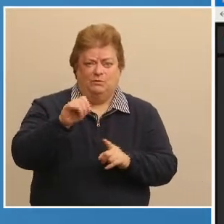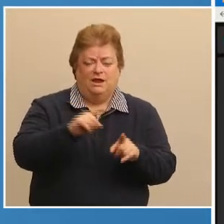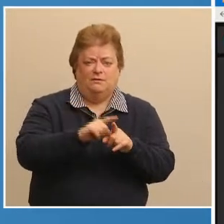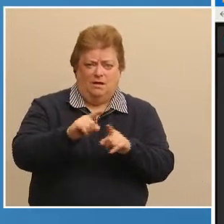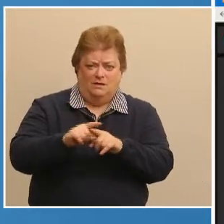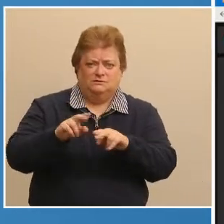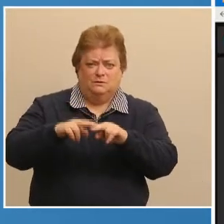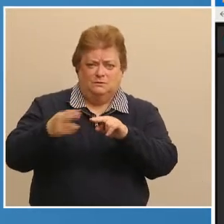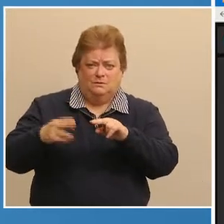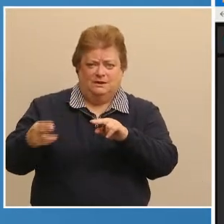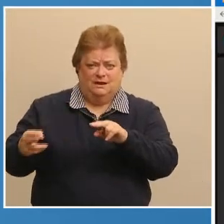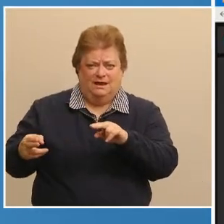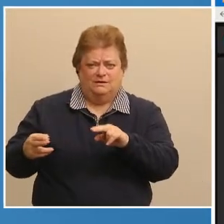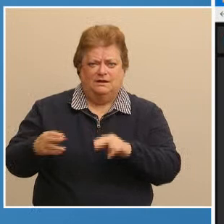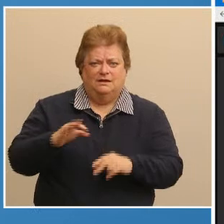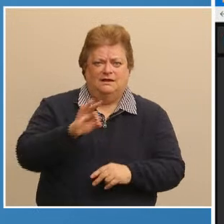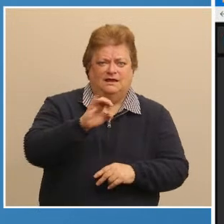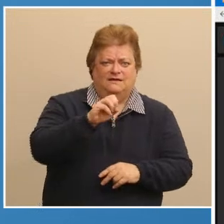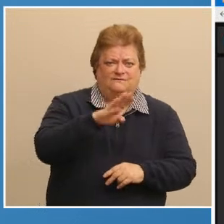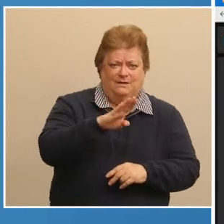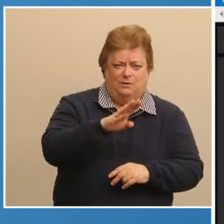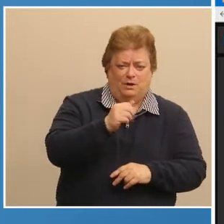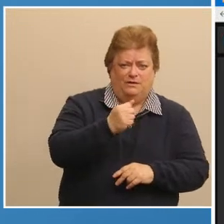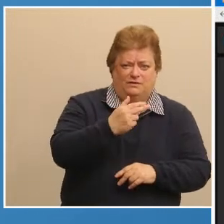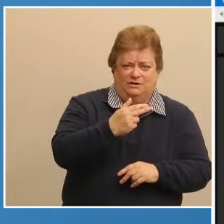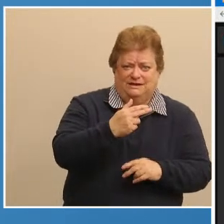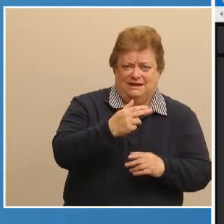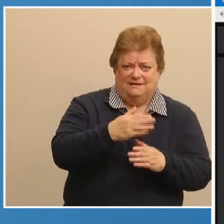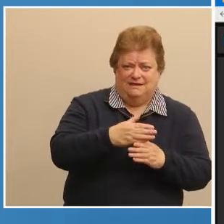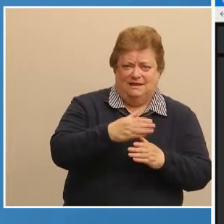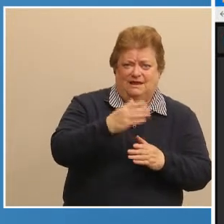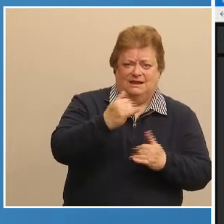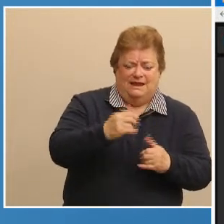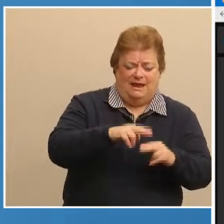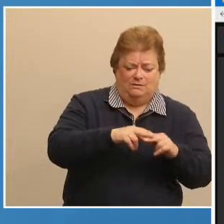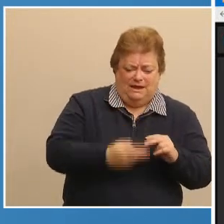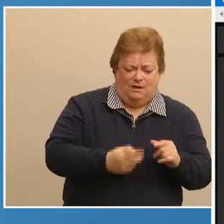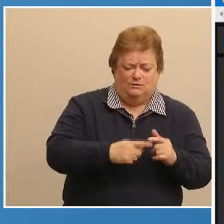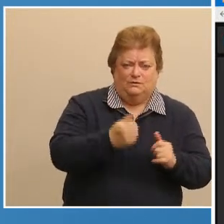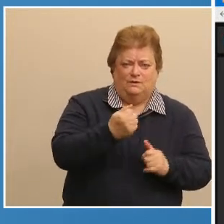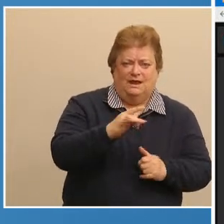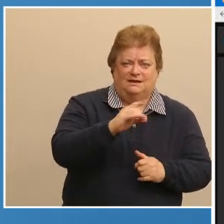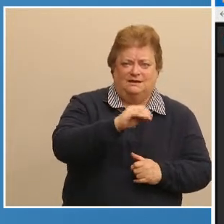down. For the week ending February 13th, the rate was down to 18%. This is down